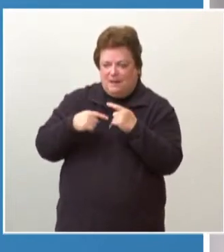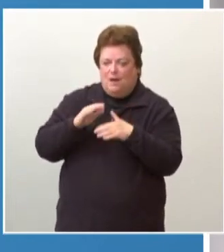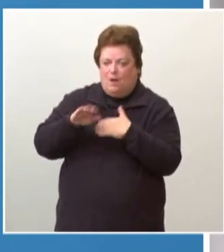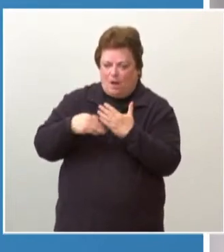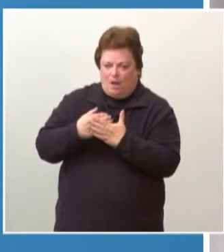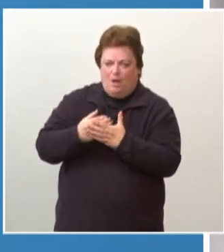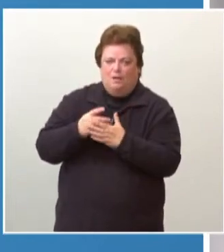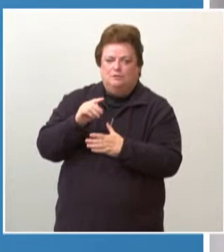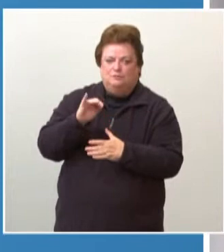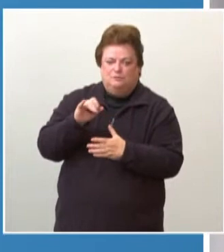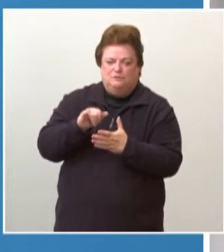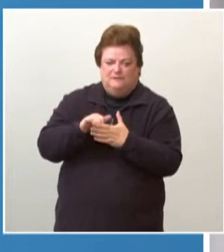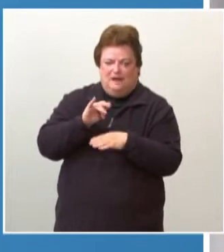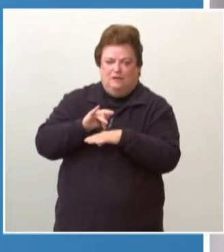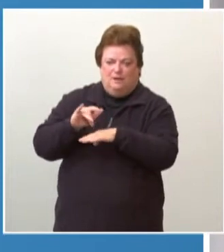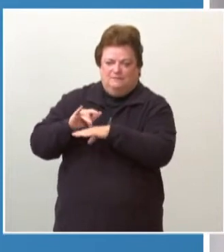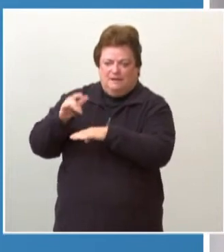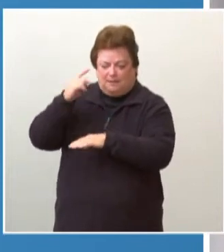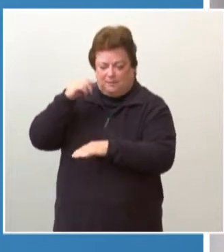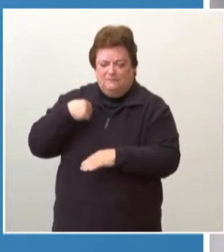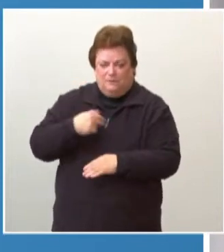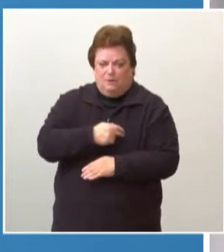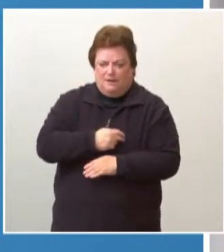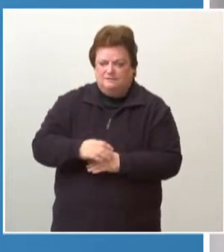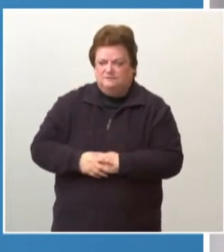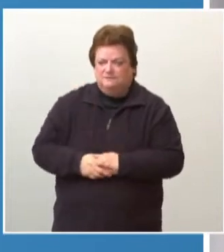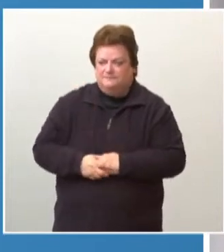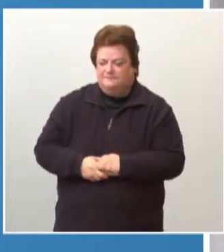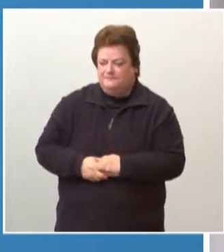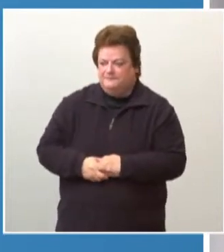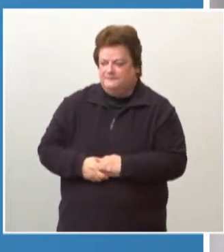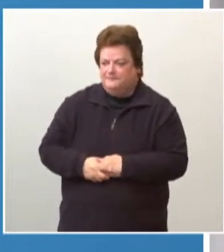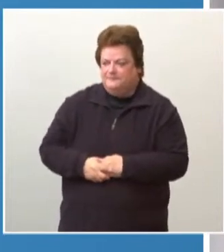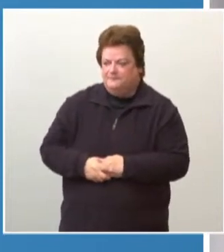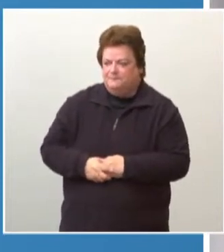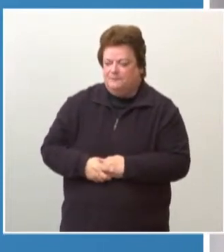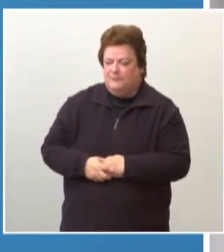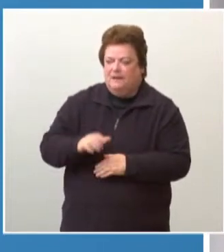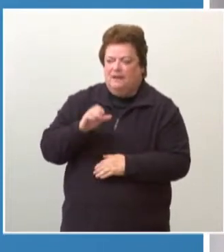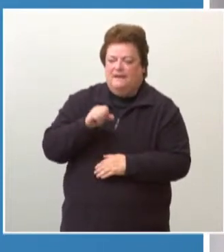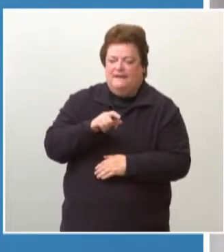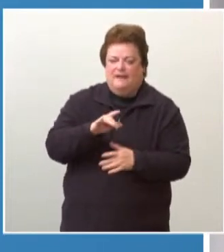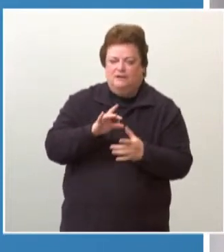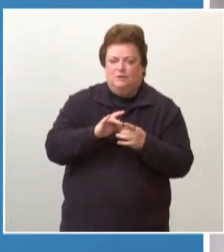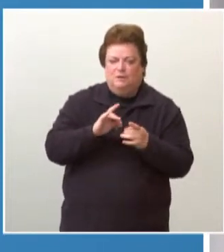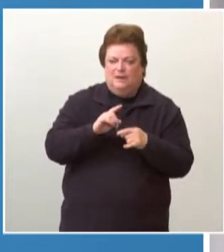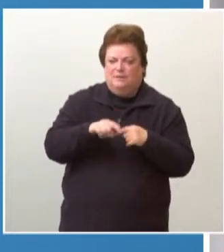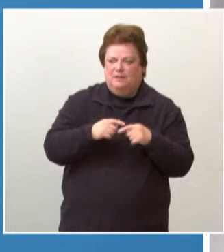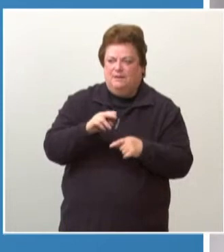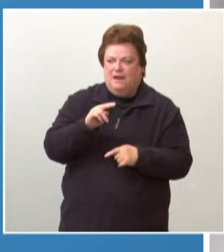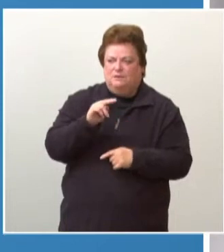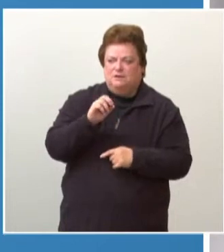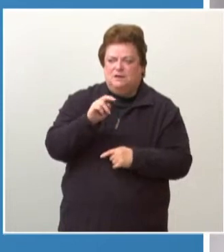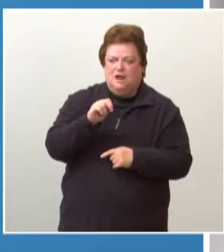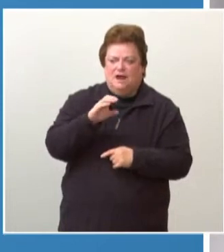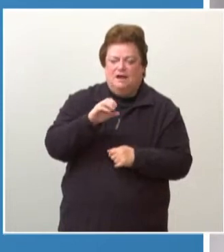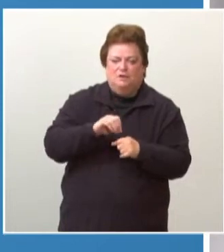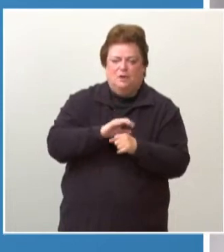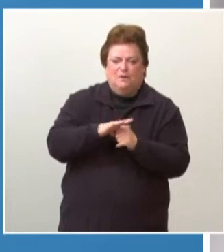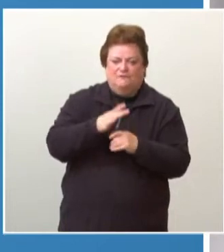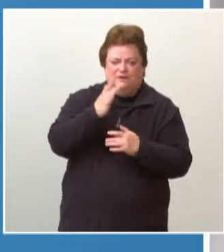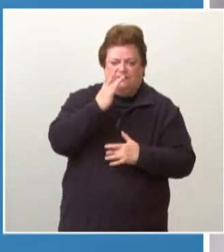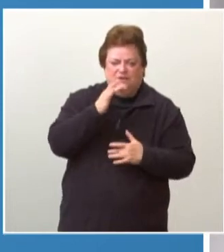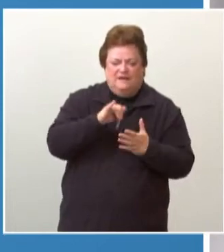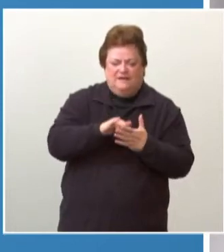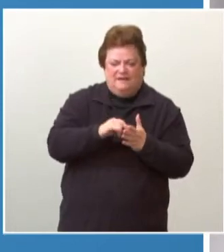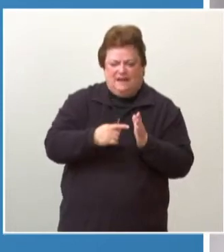are available, as I've said before. Can you comment on recent non-COVID illnesses that are being